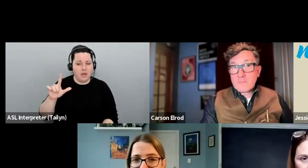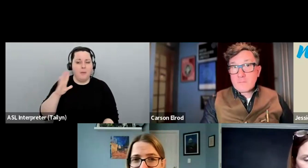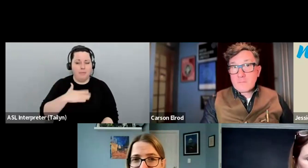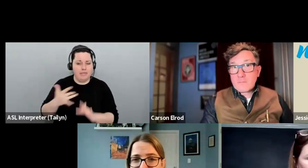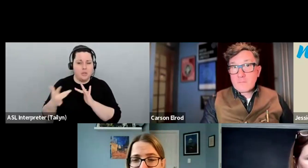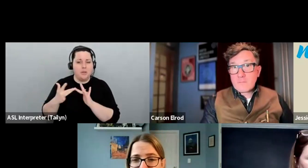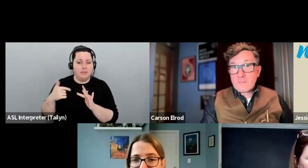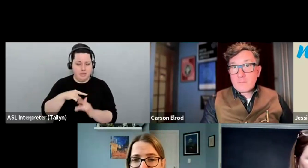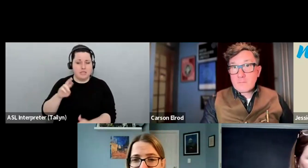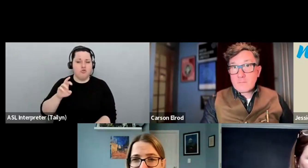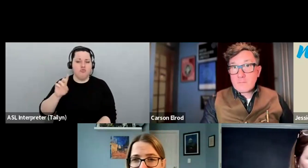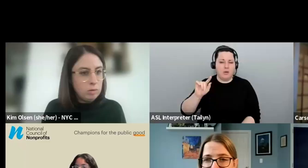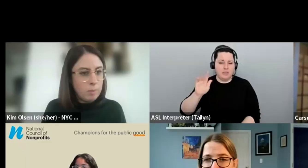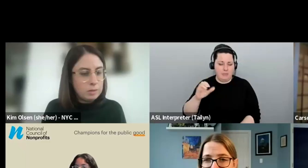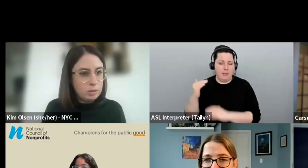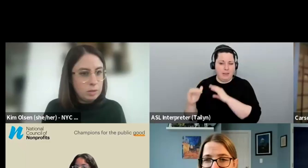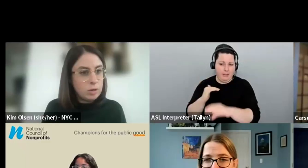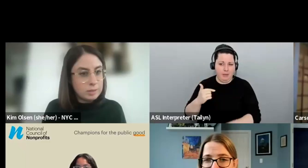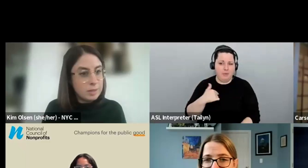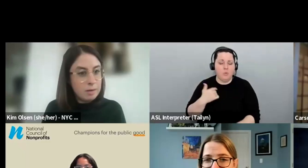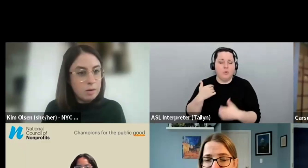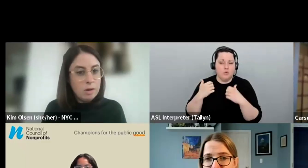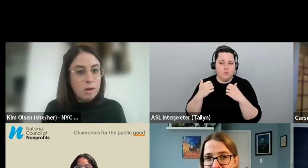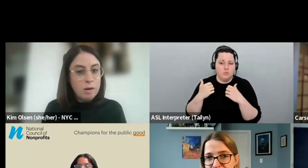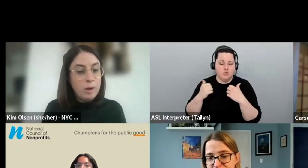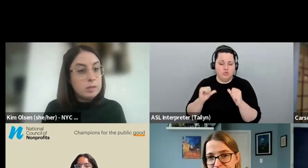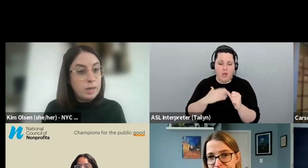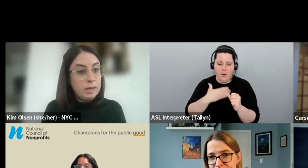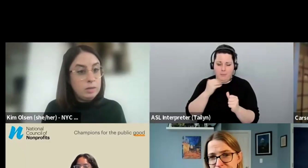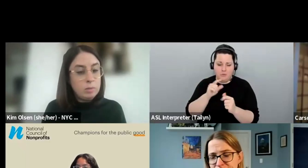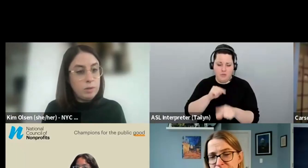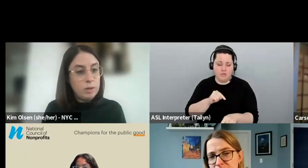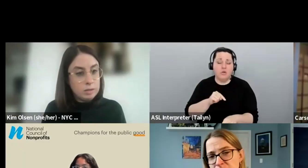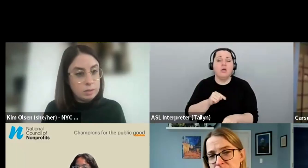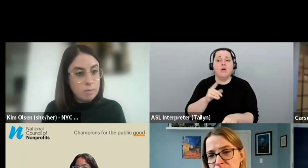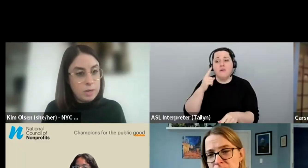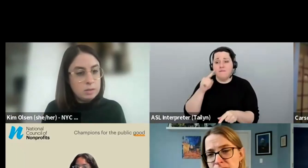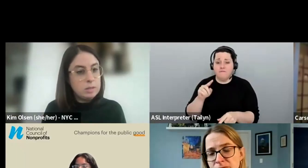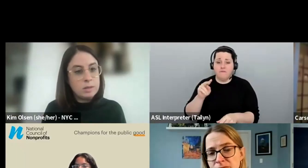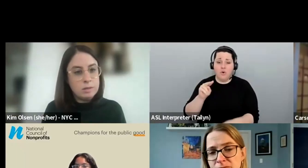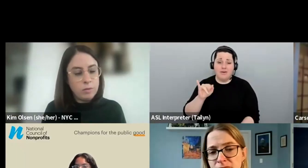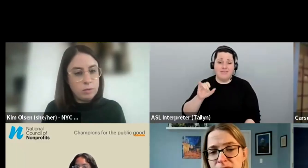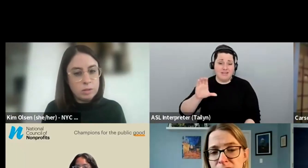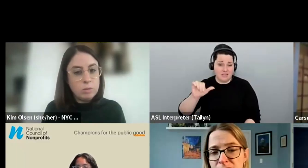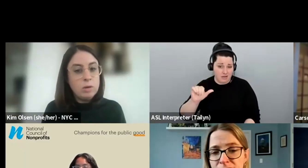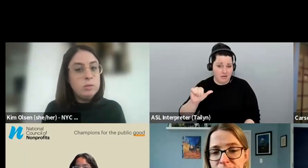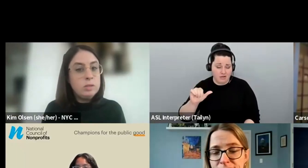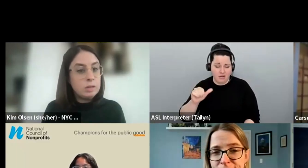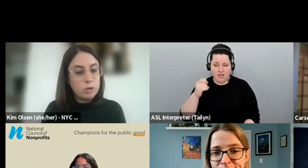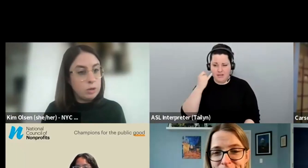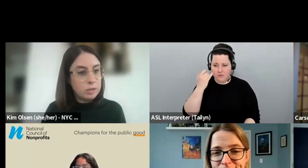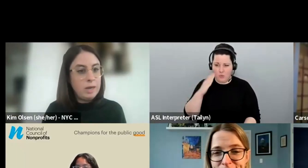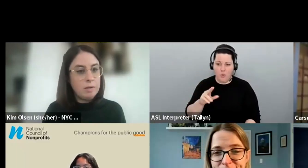at the roundtable. You can send me an email and we can do our best to address that. I'll say in terms of the NISCA piece, NISCA, for those that don't